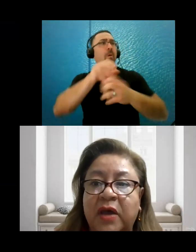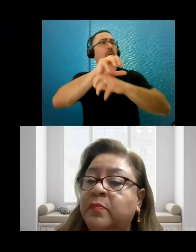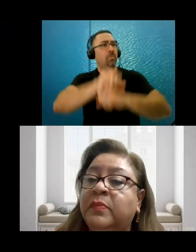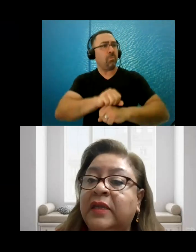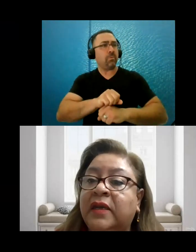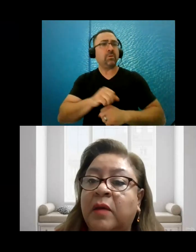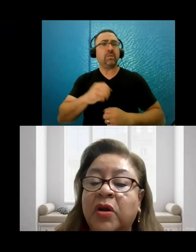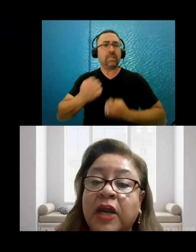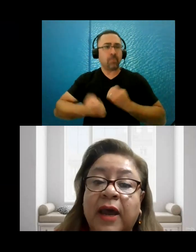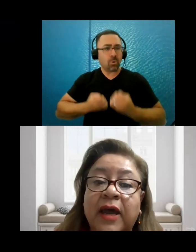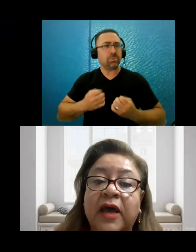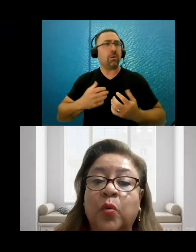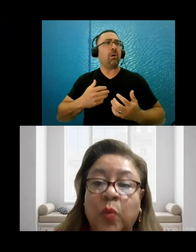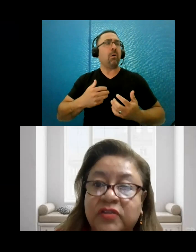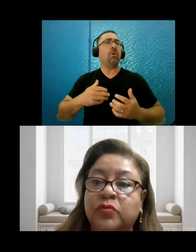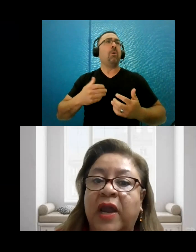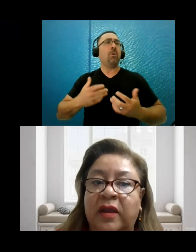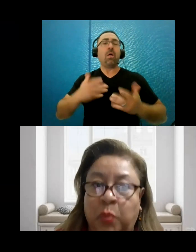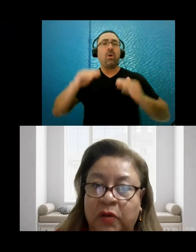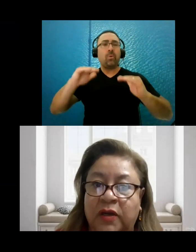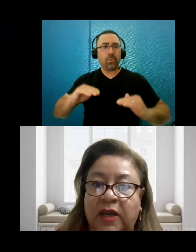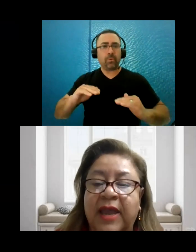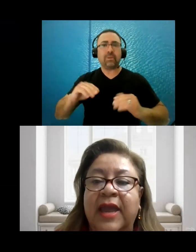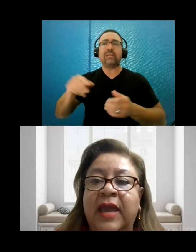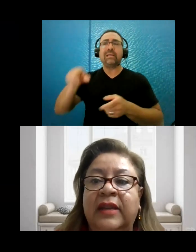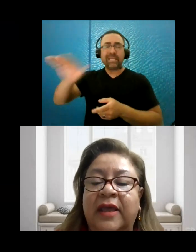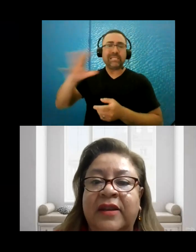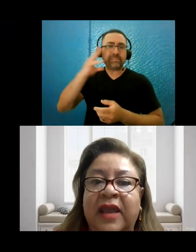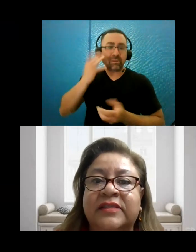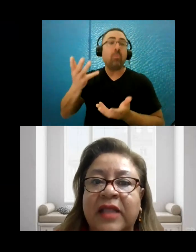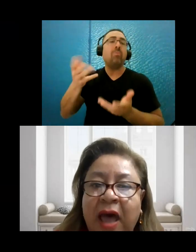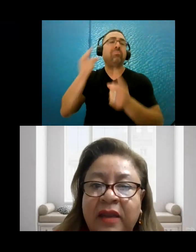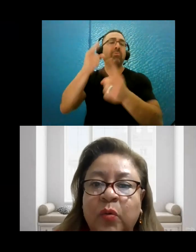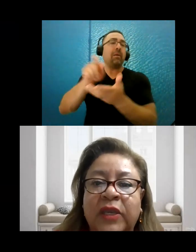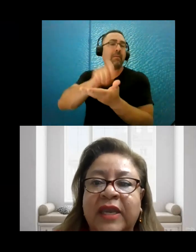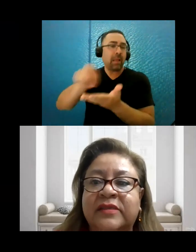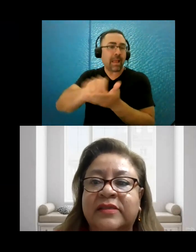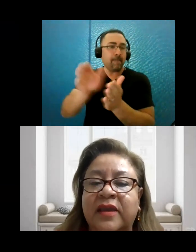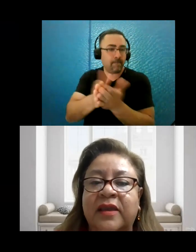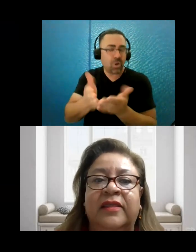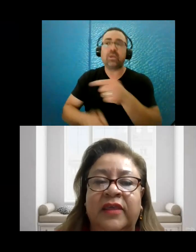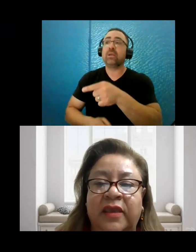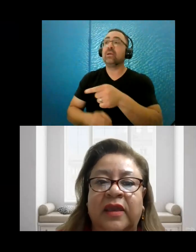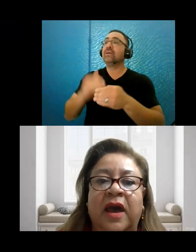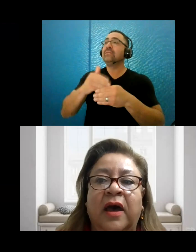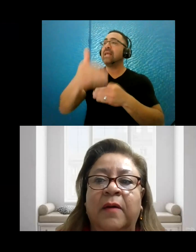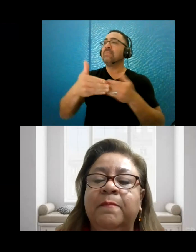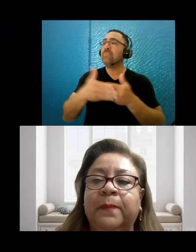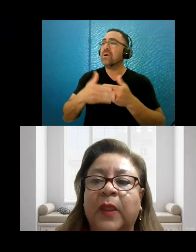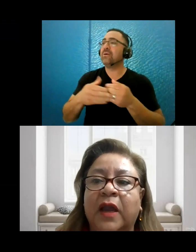status about being in America, was to write a book. And the next slide, we can see